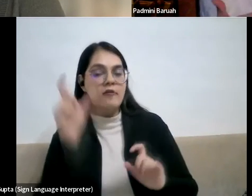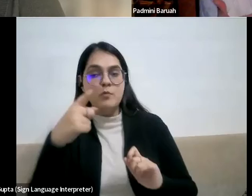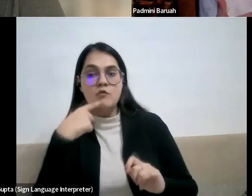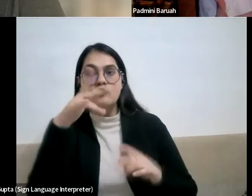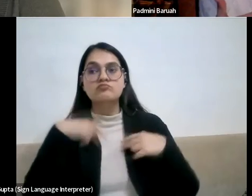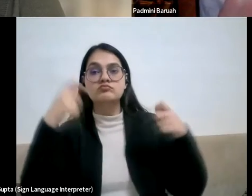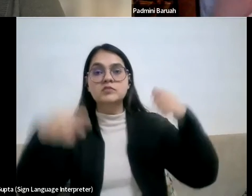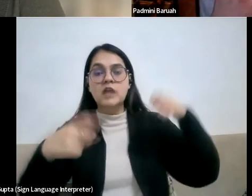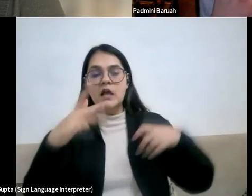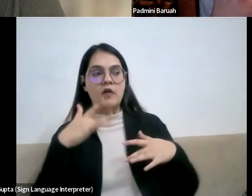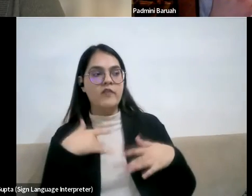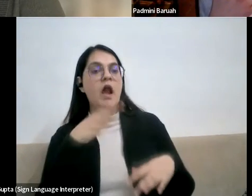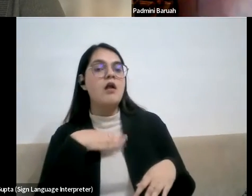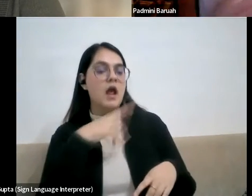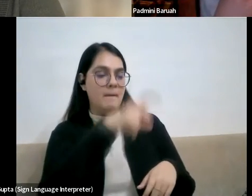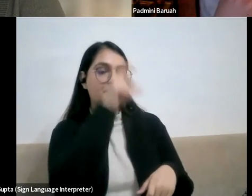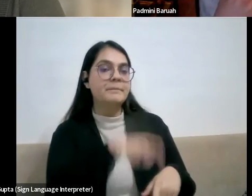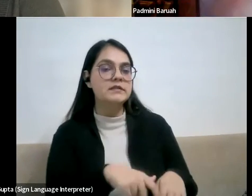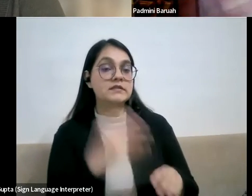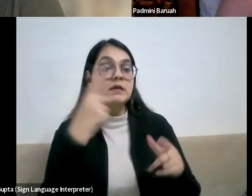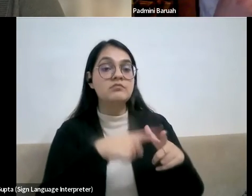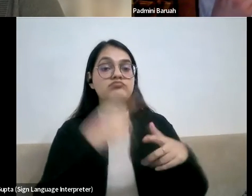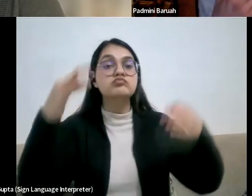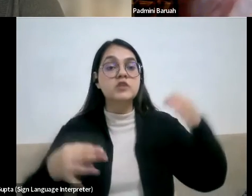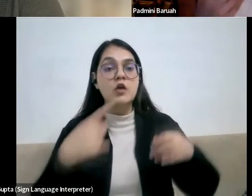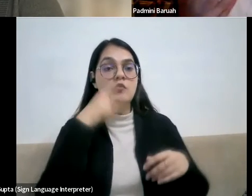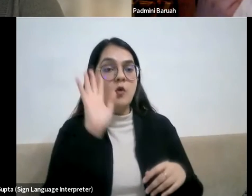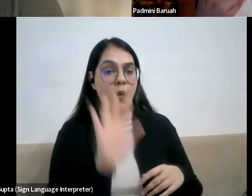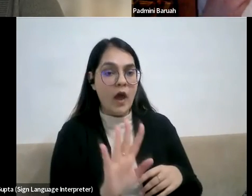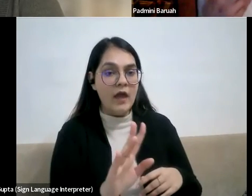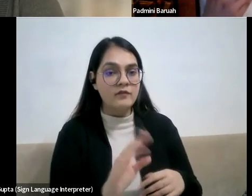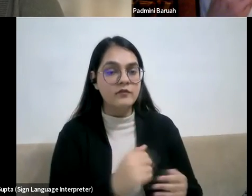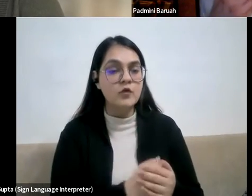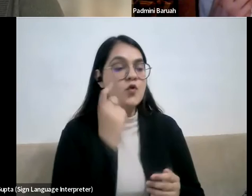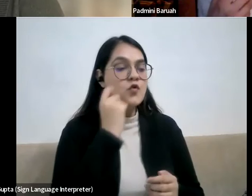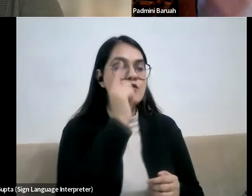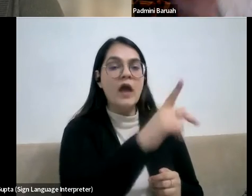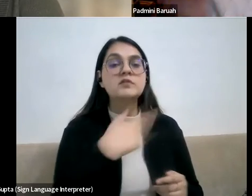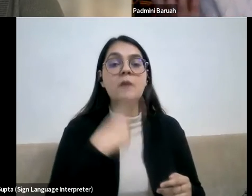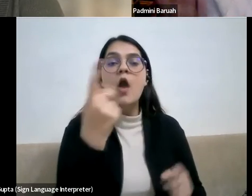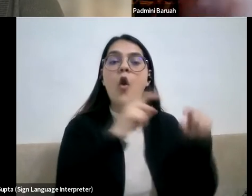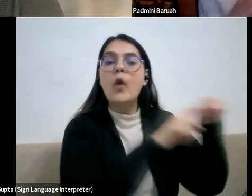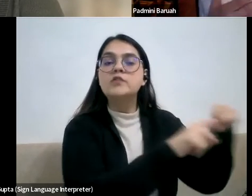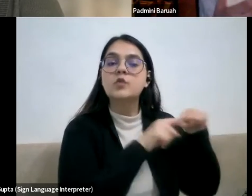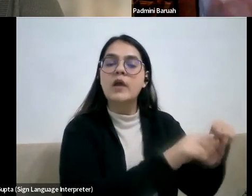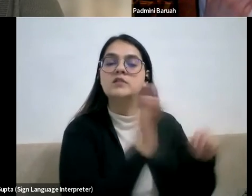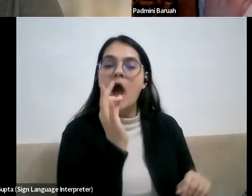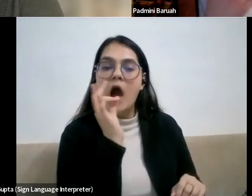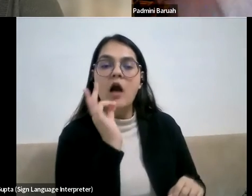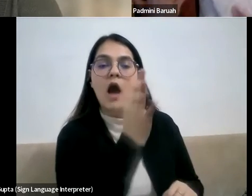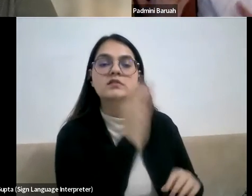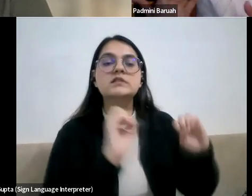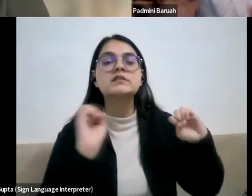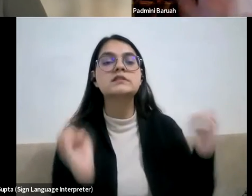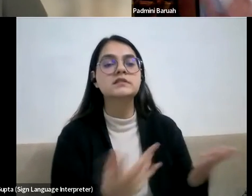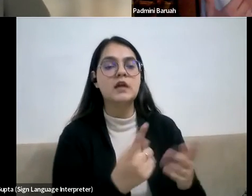and judges sometimes take on prosecutor roles. So this one time, the judge interviewed